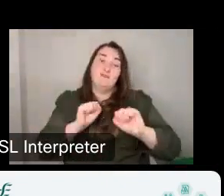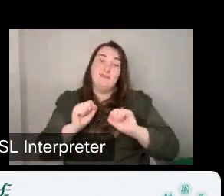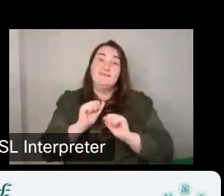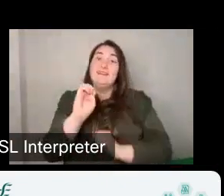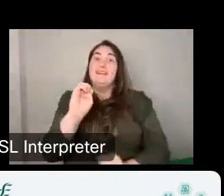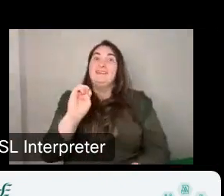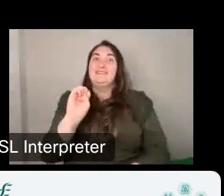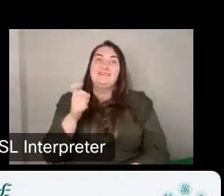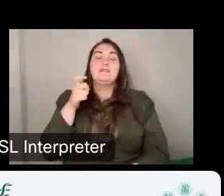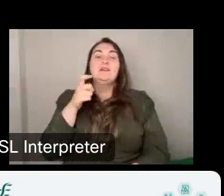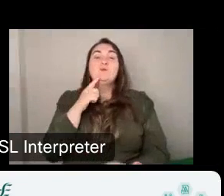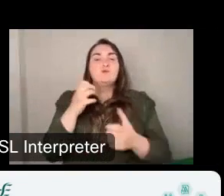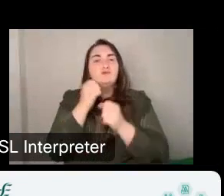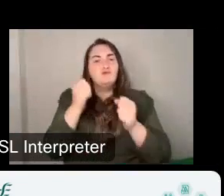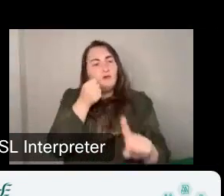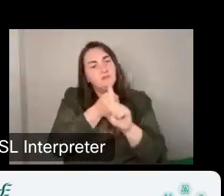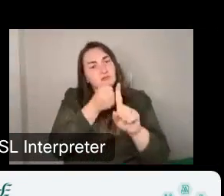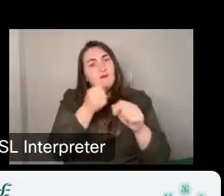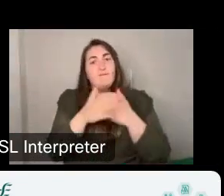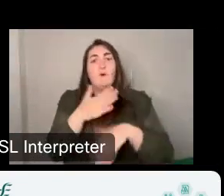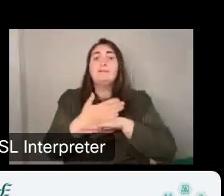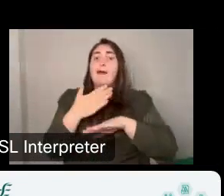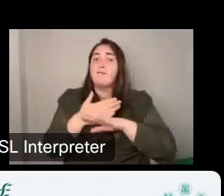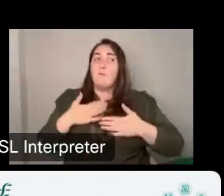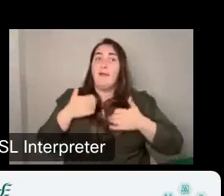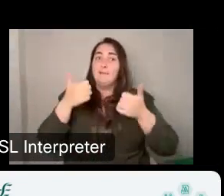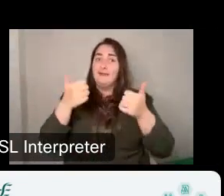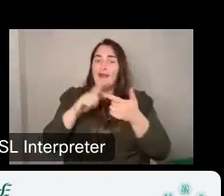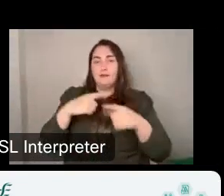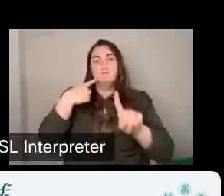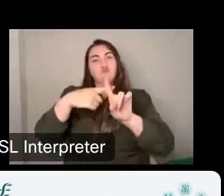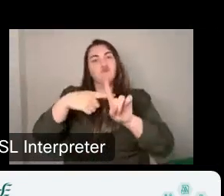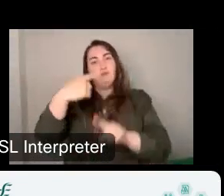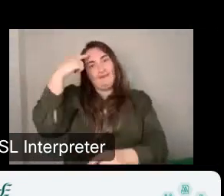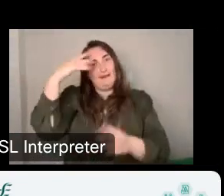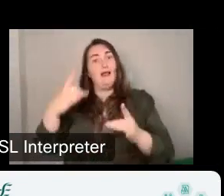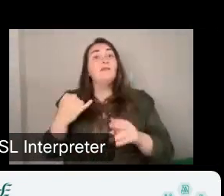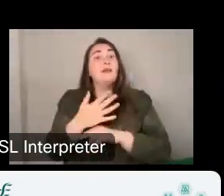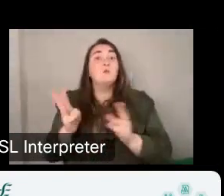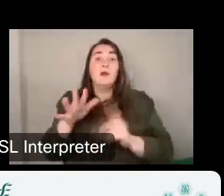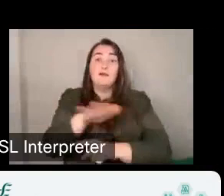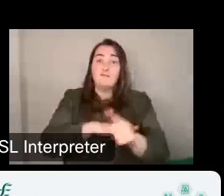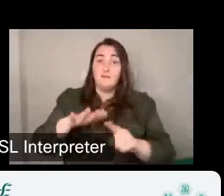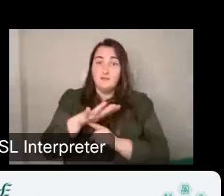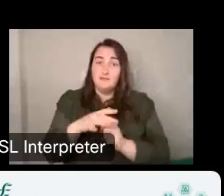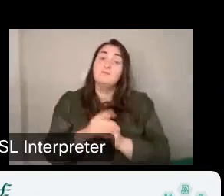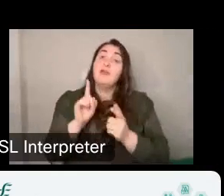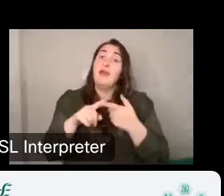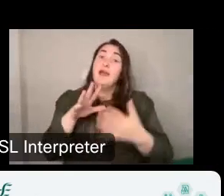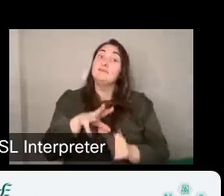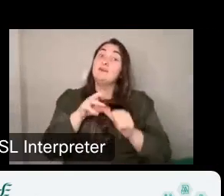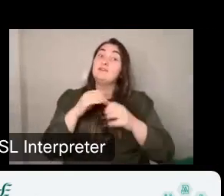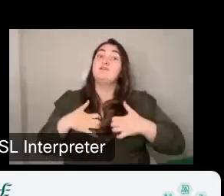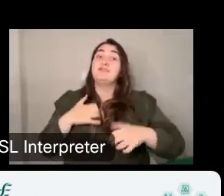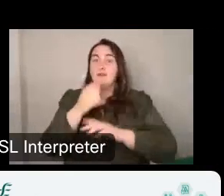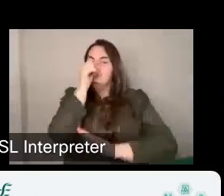strong advocate for employee wellbeing services and positive mental health in the workplace, and a special interest in